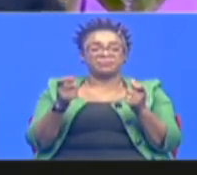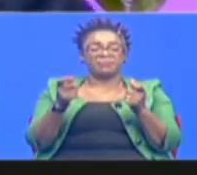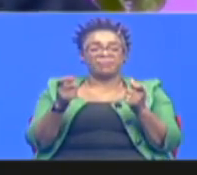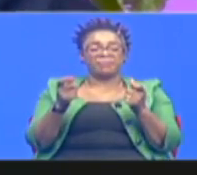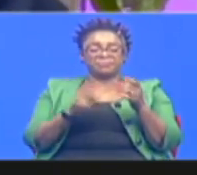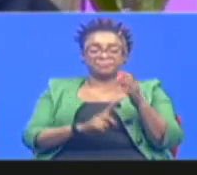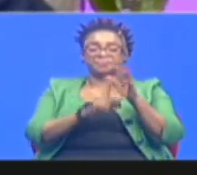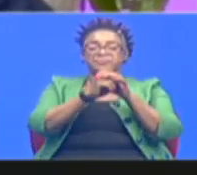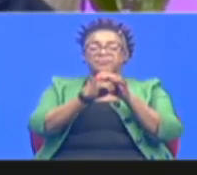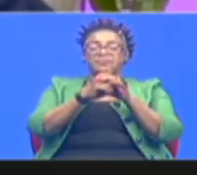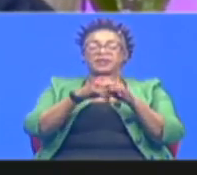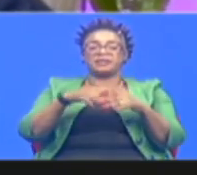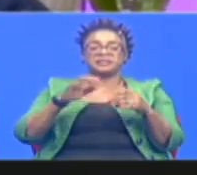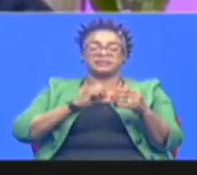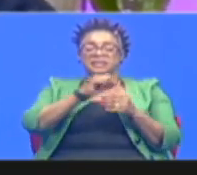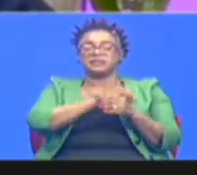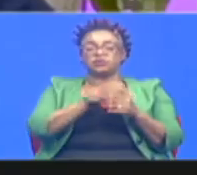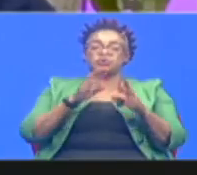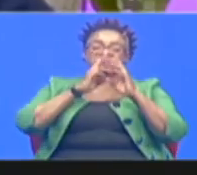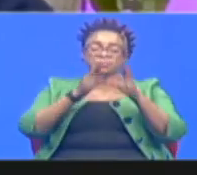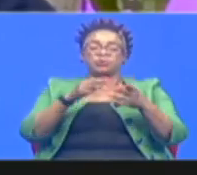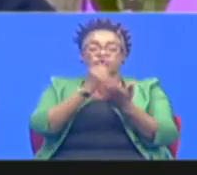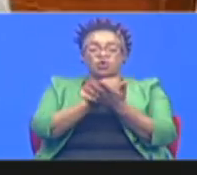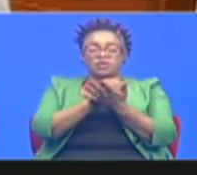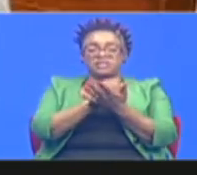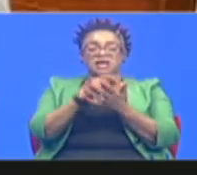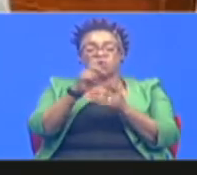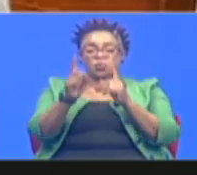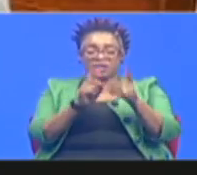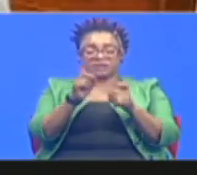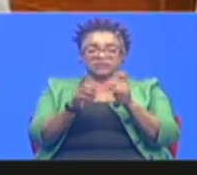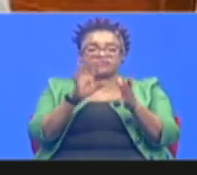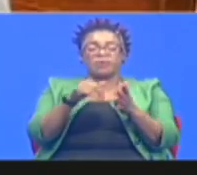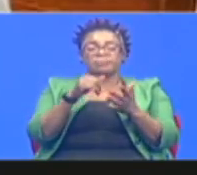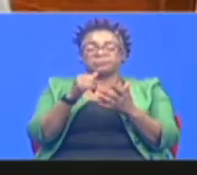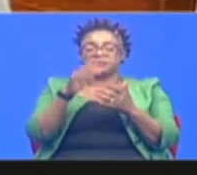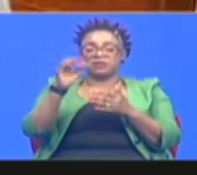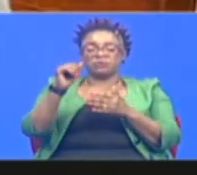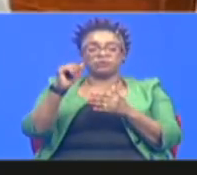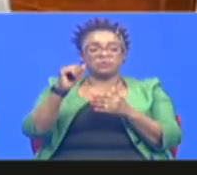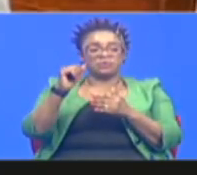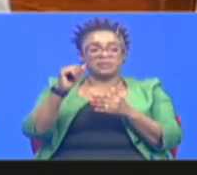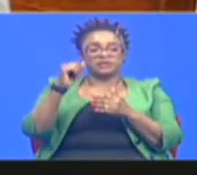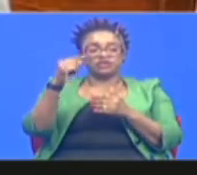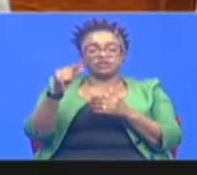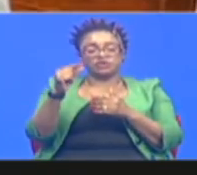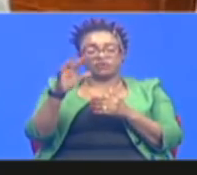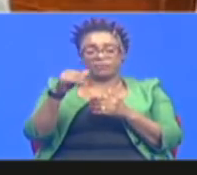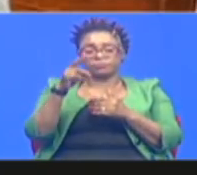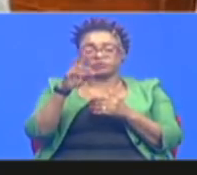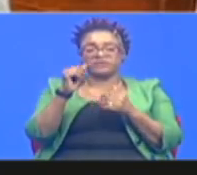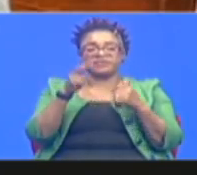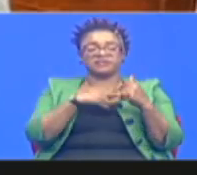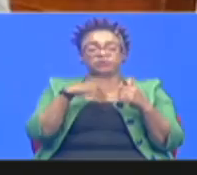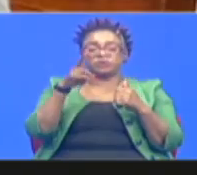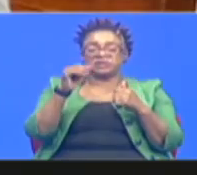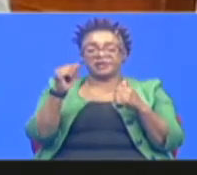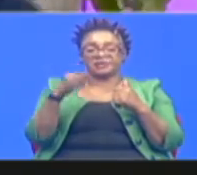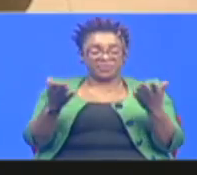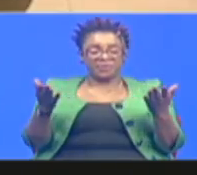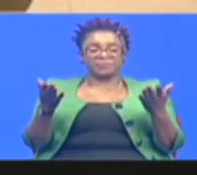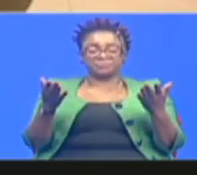and Investment Committee to respond to audit queries from the Auditor General, former Auditor General for the 2017. Out there were